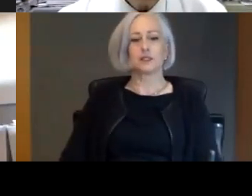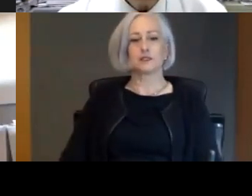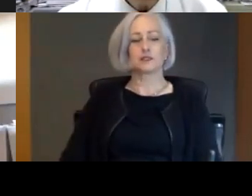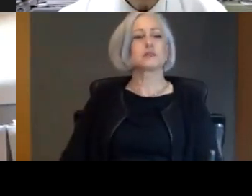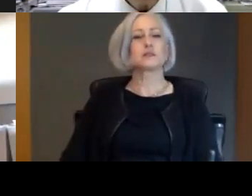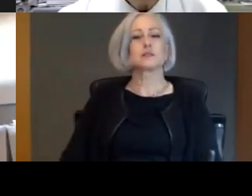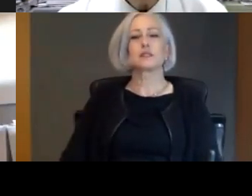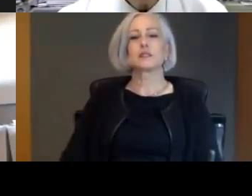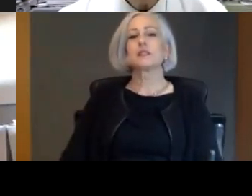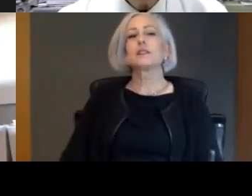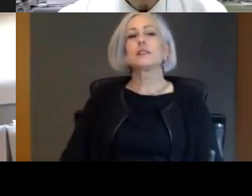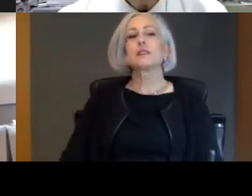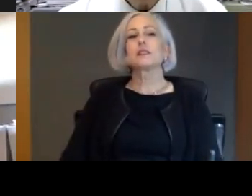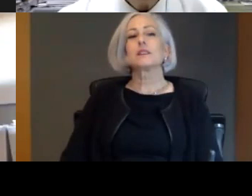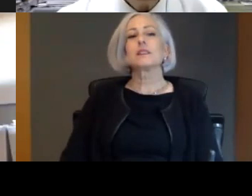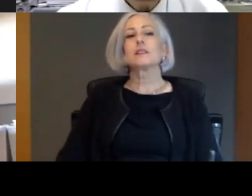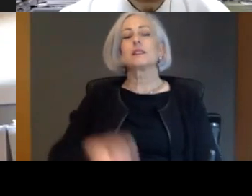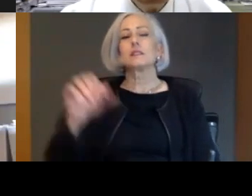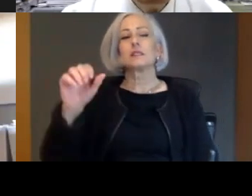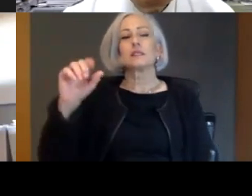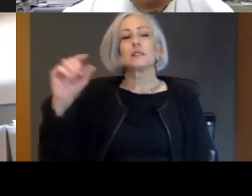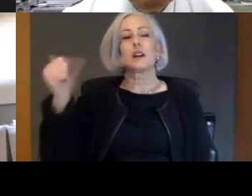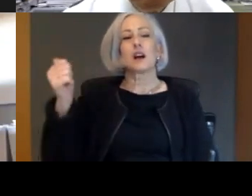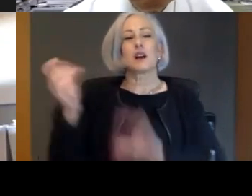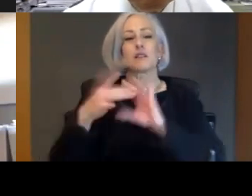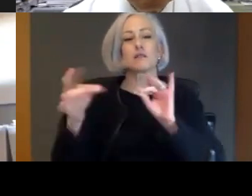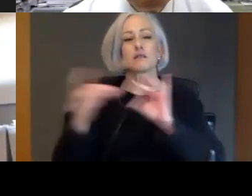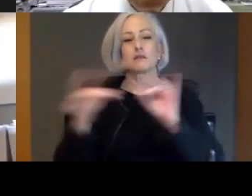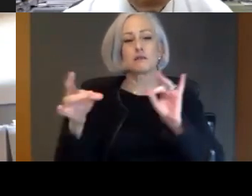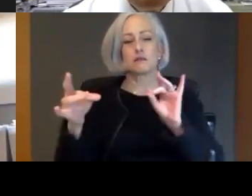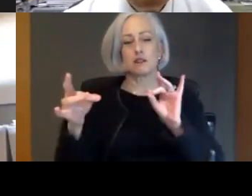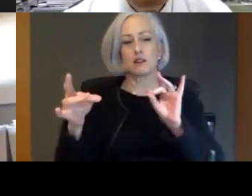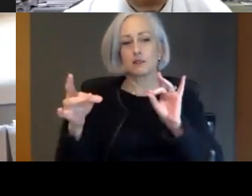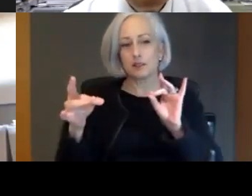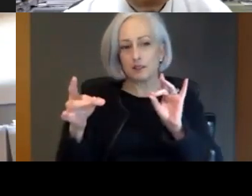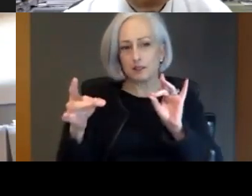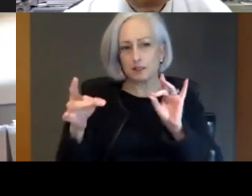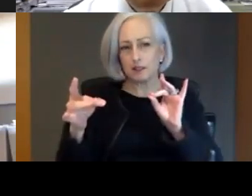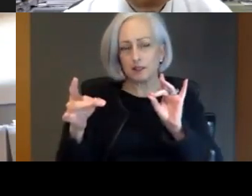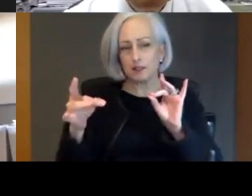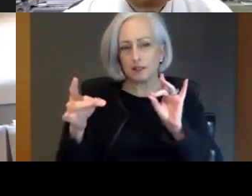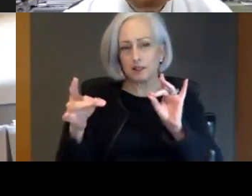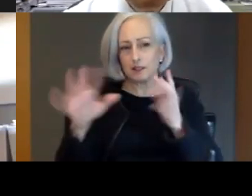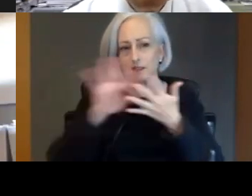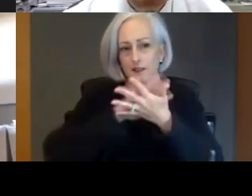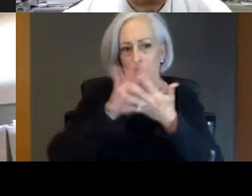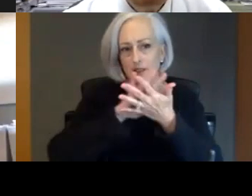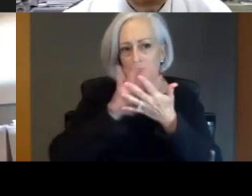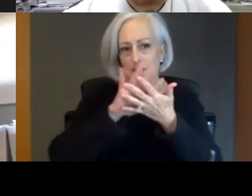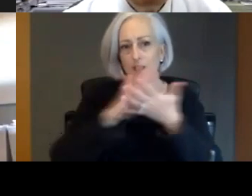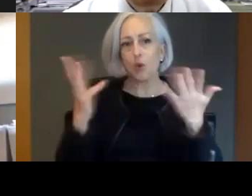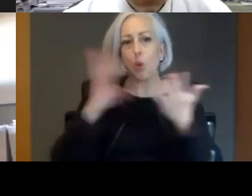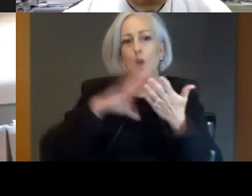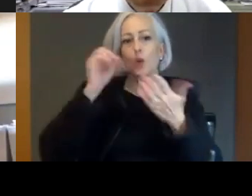Yes, what I'd like to finally say is that we have a lot to learn from